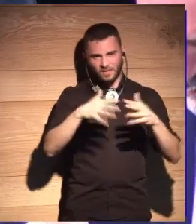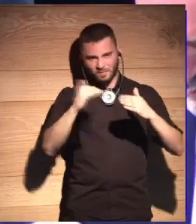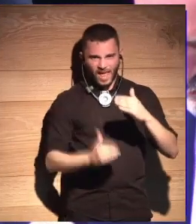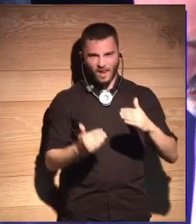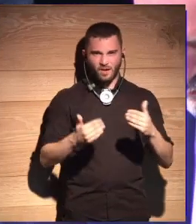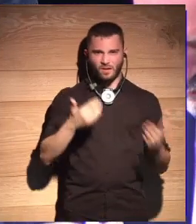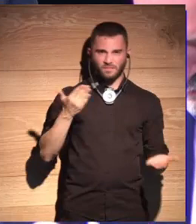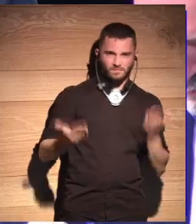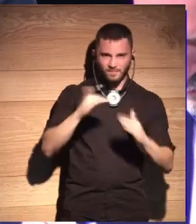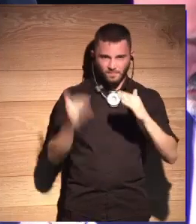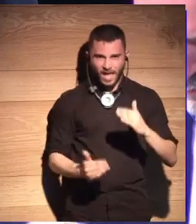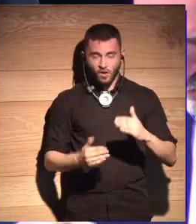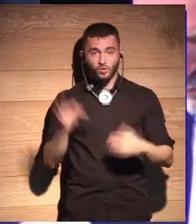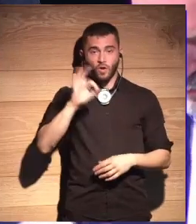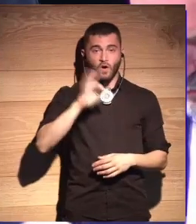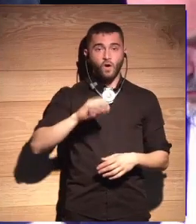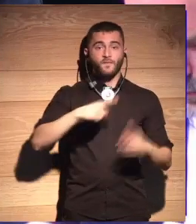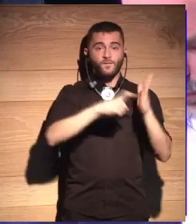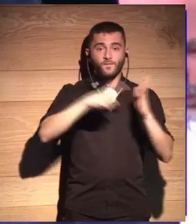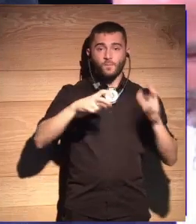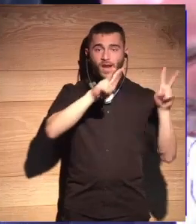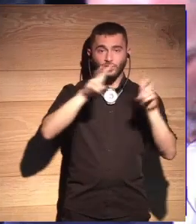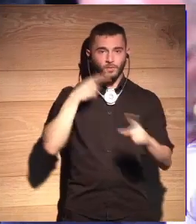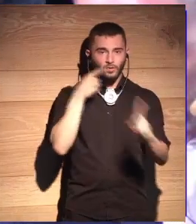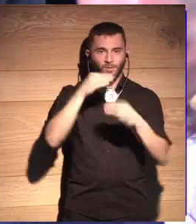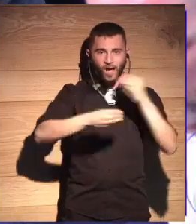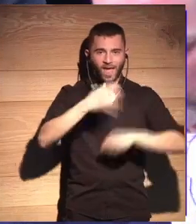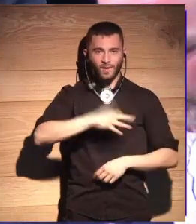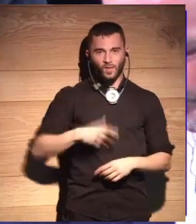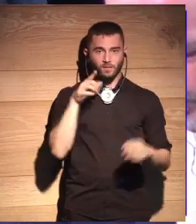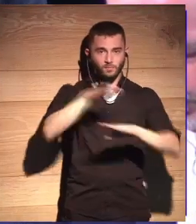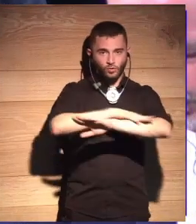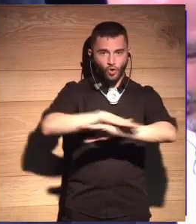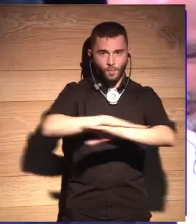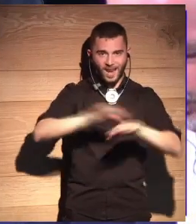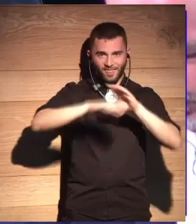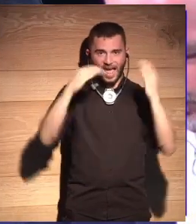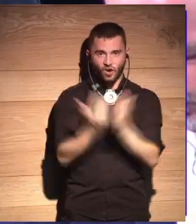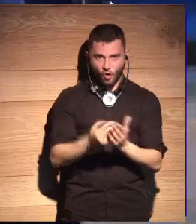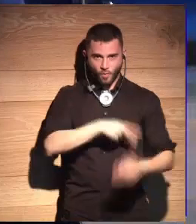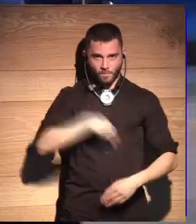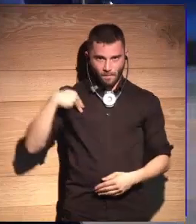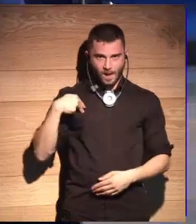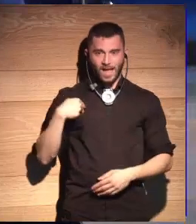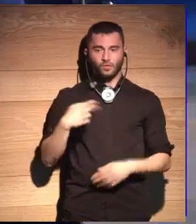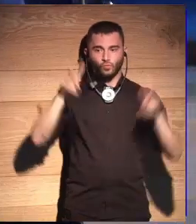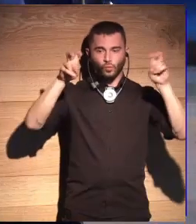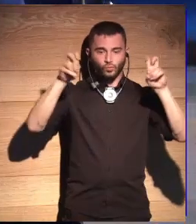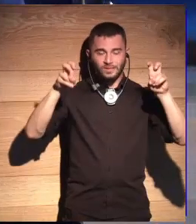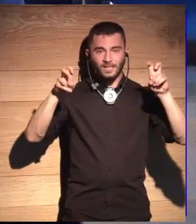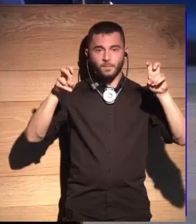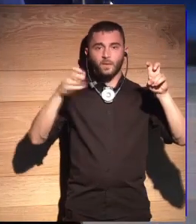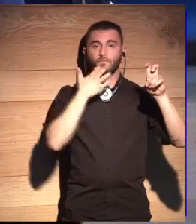that is more irregular, or we look for new ways to manage that, to have a